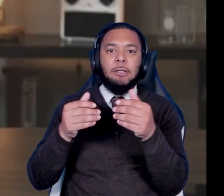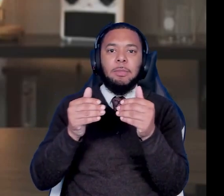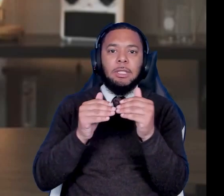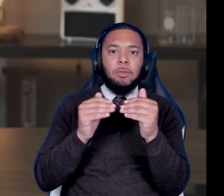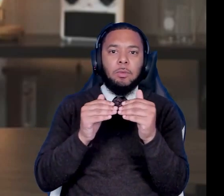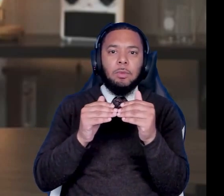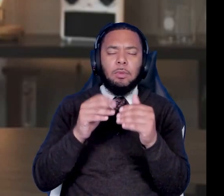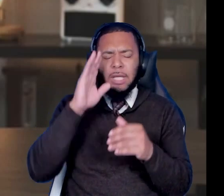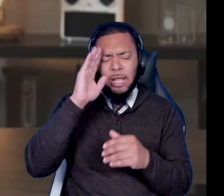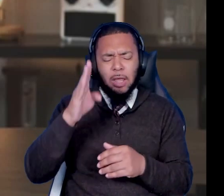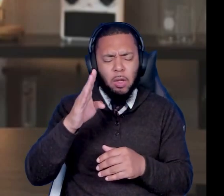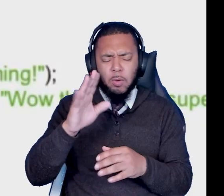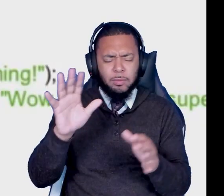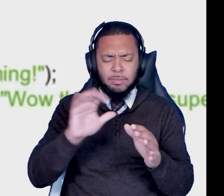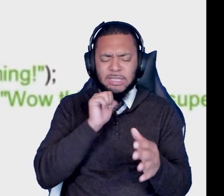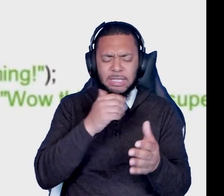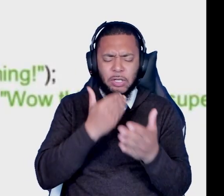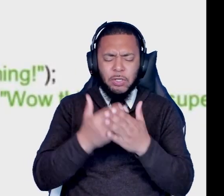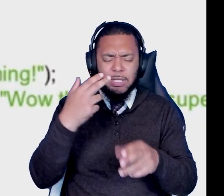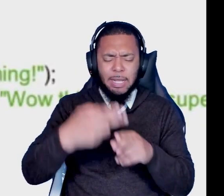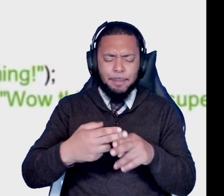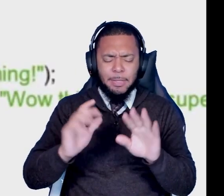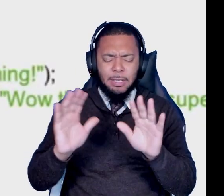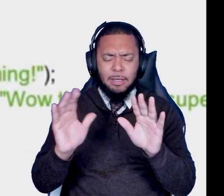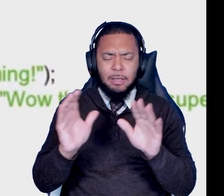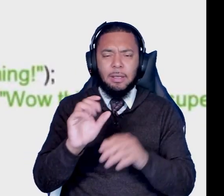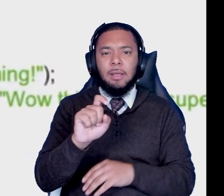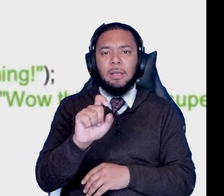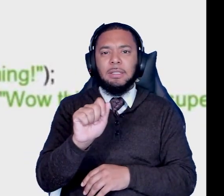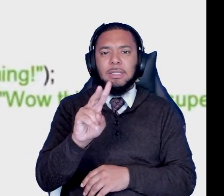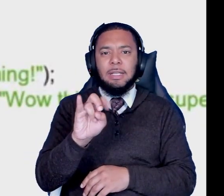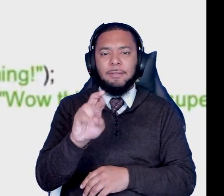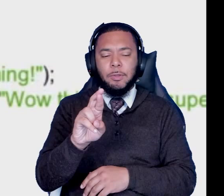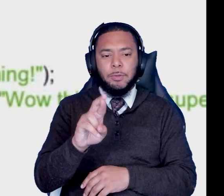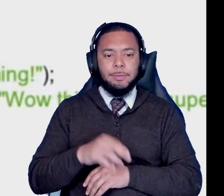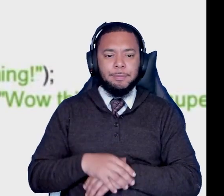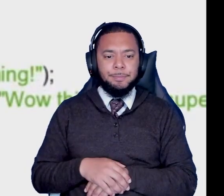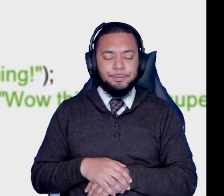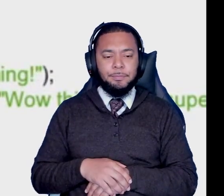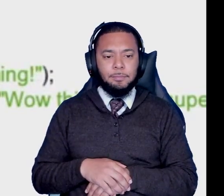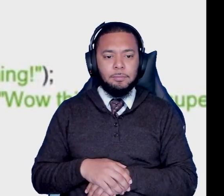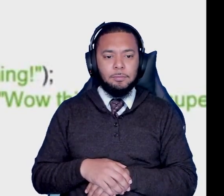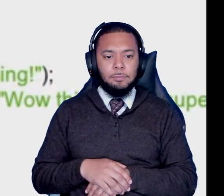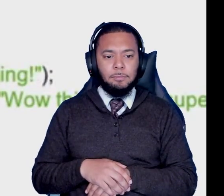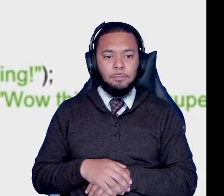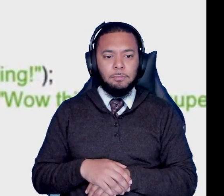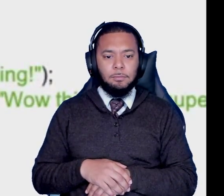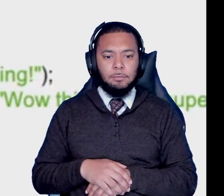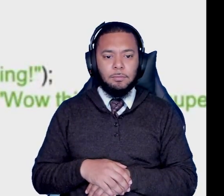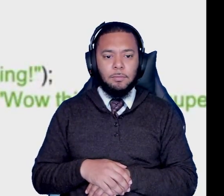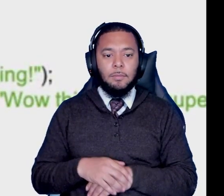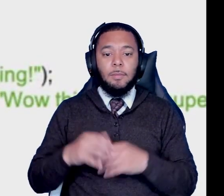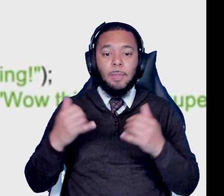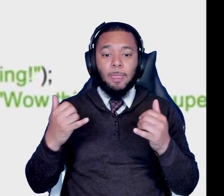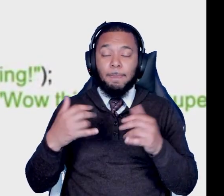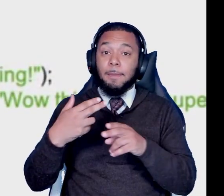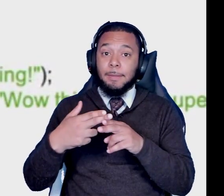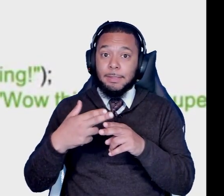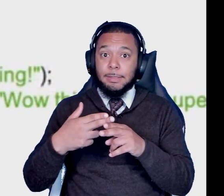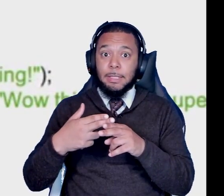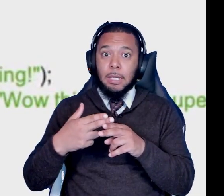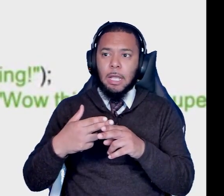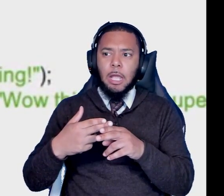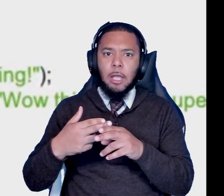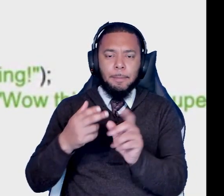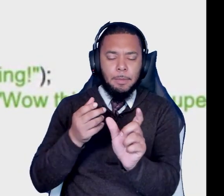hello. Oh, that's not a good name. Let's do Xavier. There. Now name has a